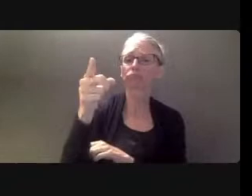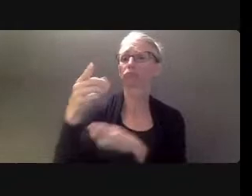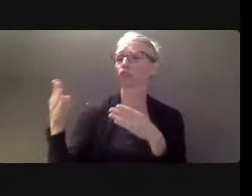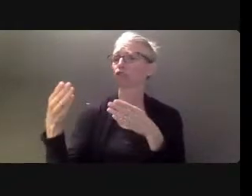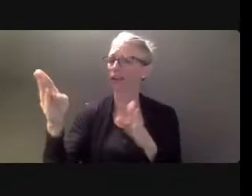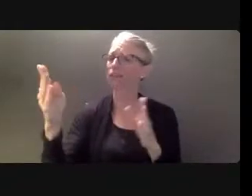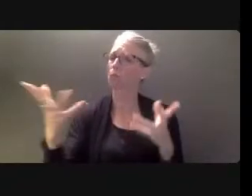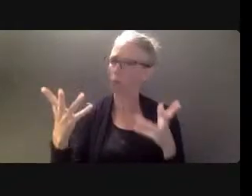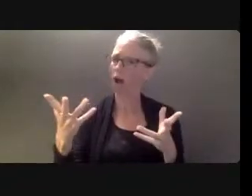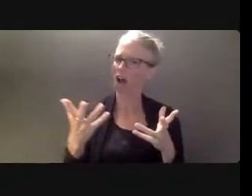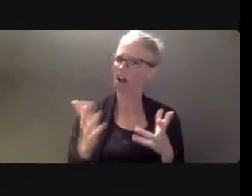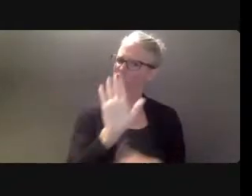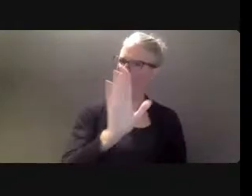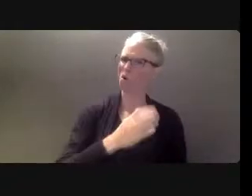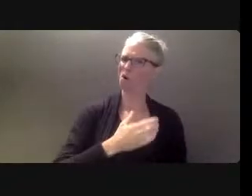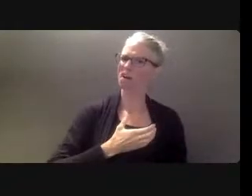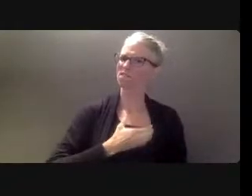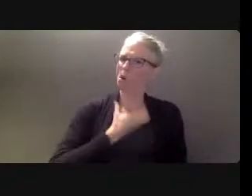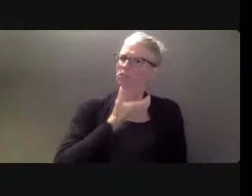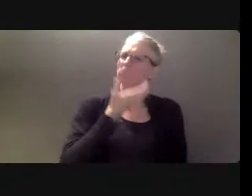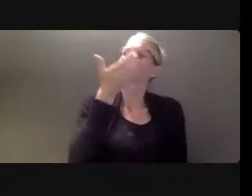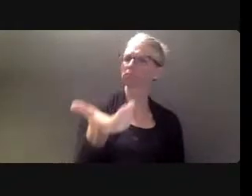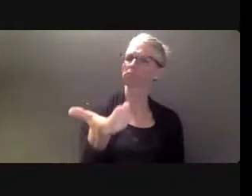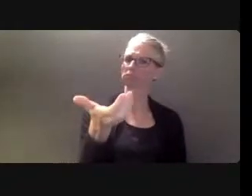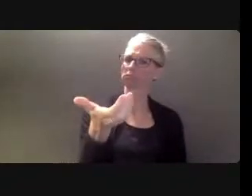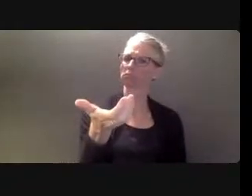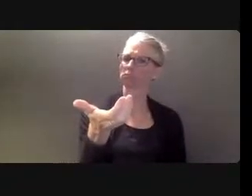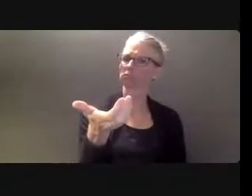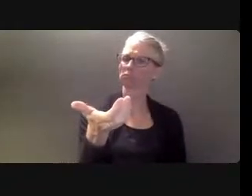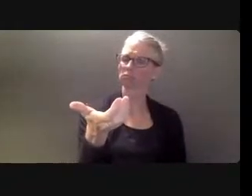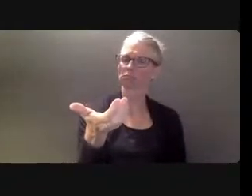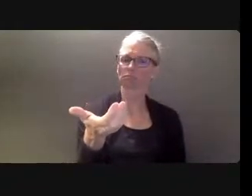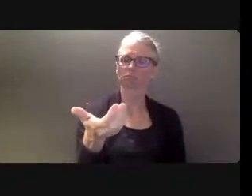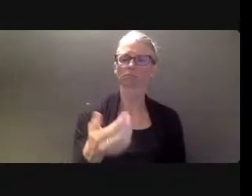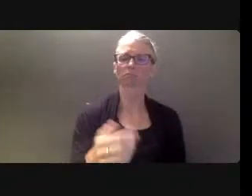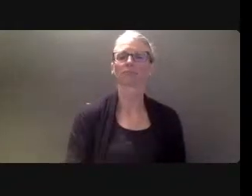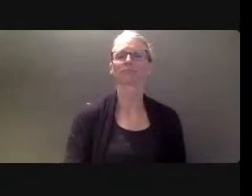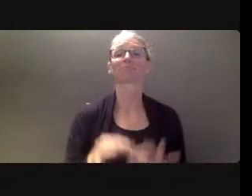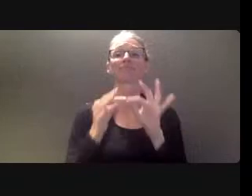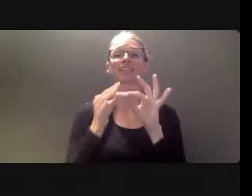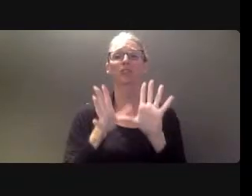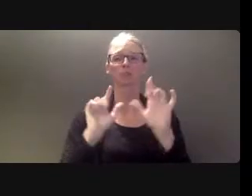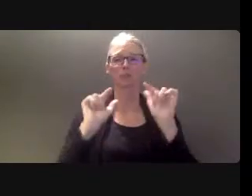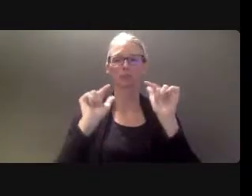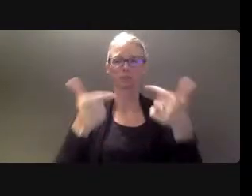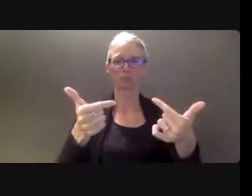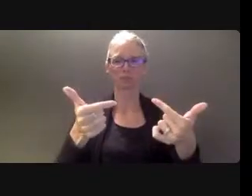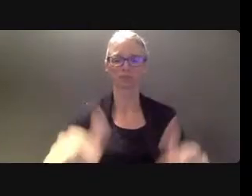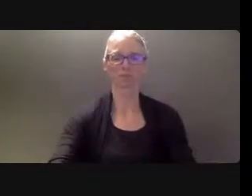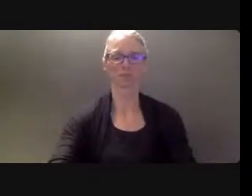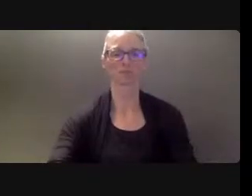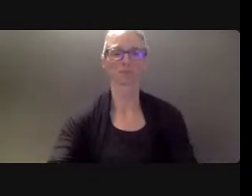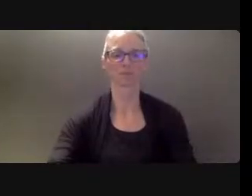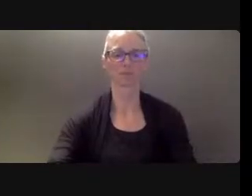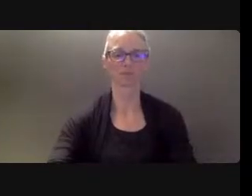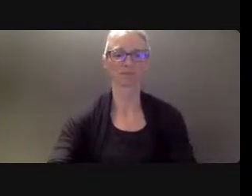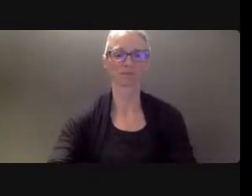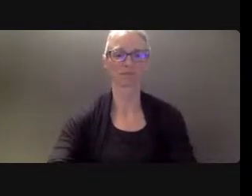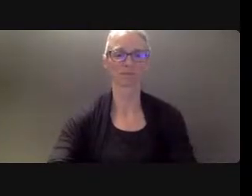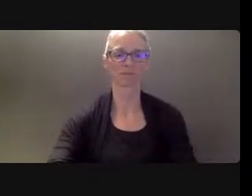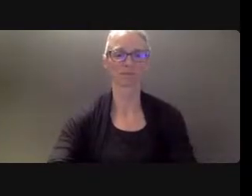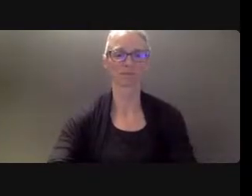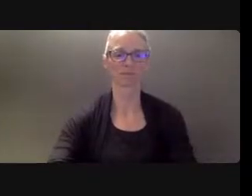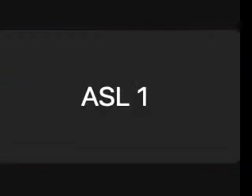more. Absolutely. So vocalizing different people's perspectives and also giving people that feedback kind of